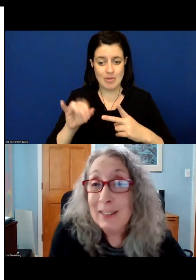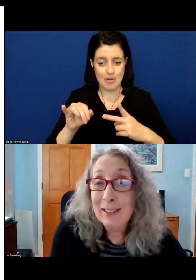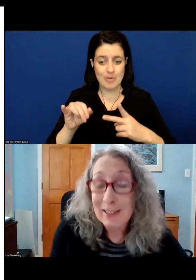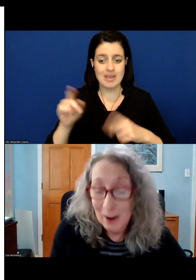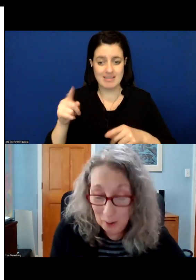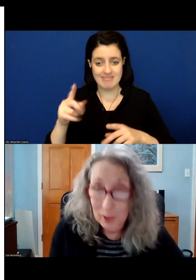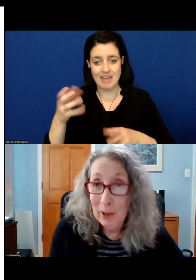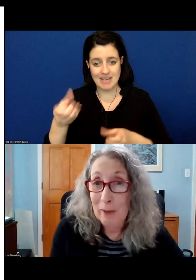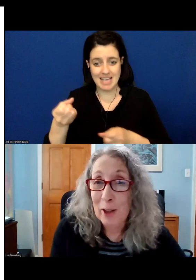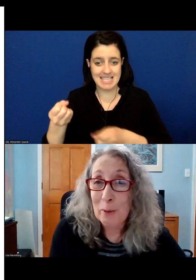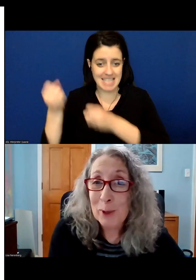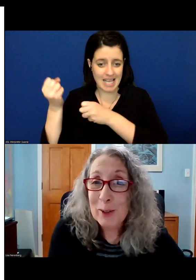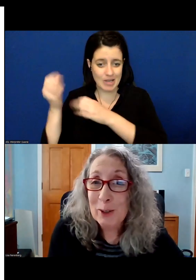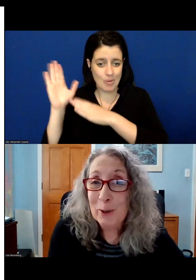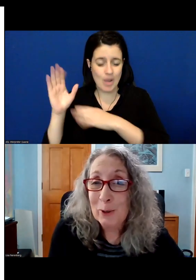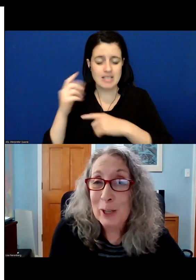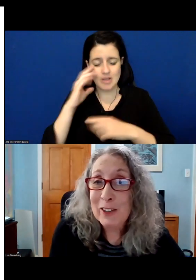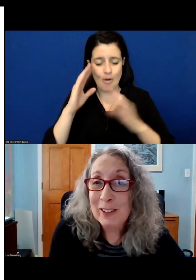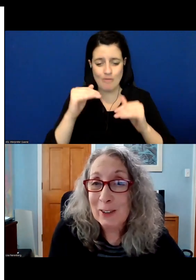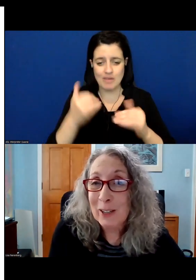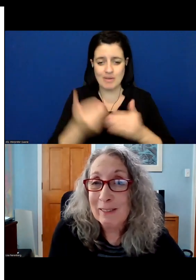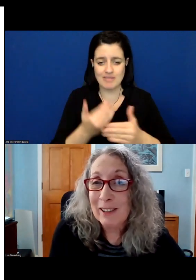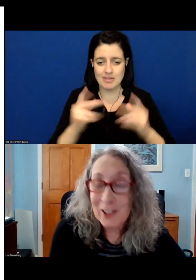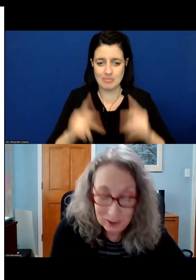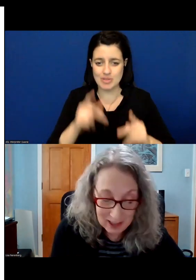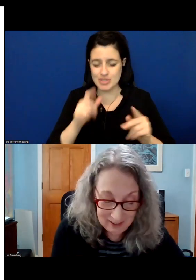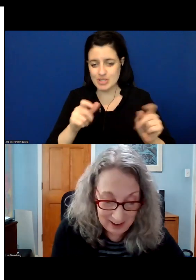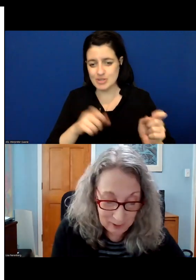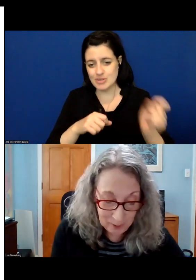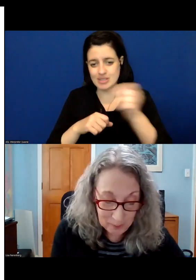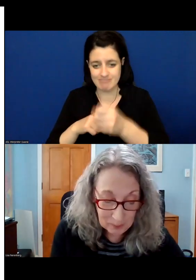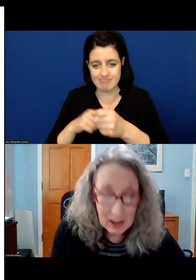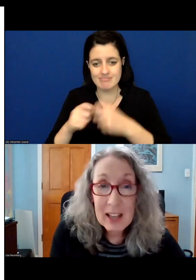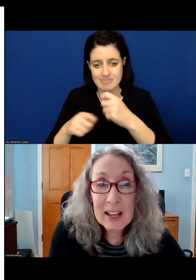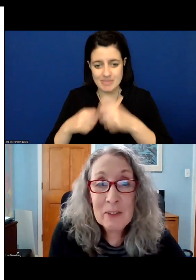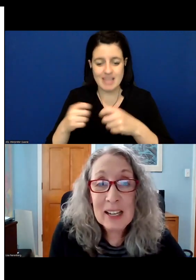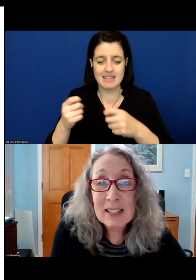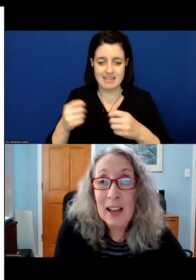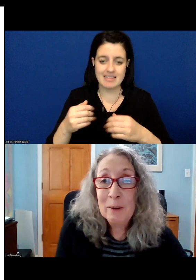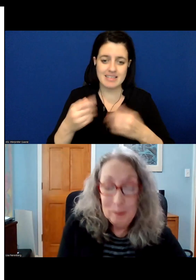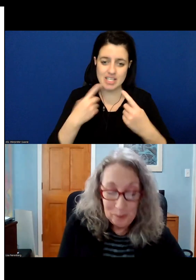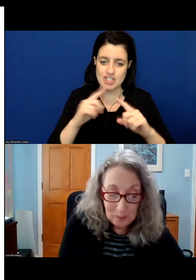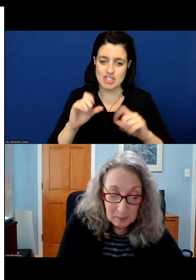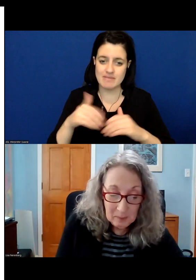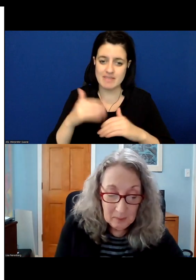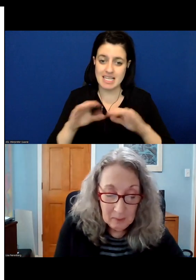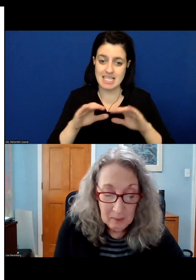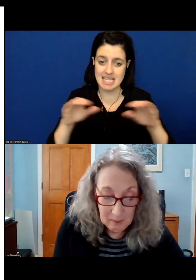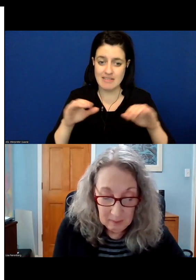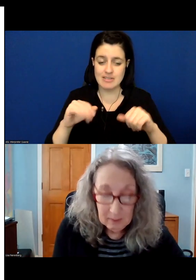away. So hopefully we'll have another person who can achieve that level. Can I have the next slide?